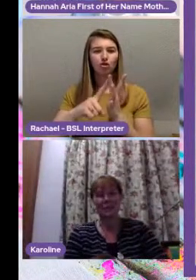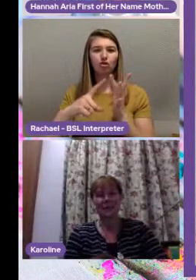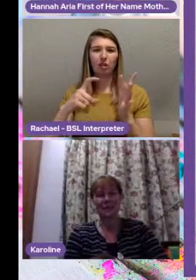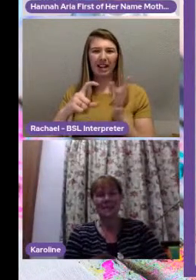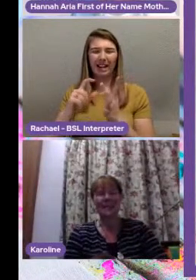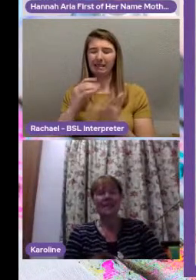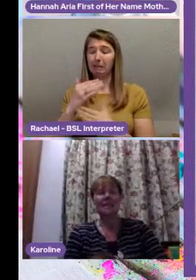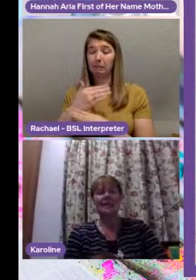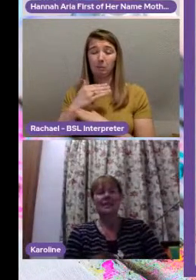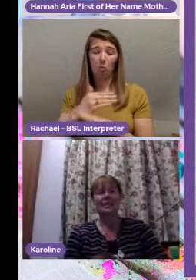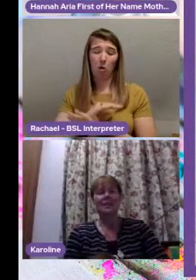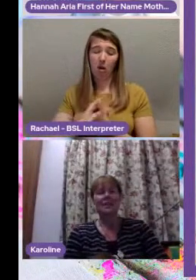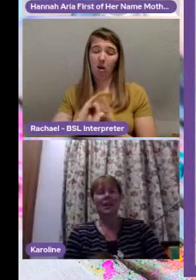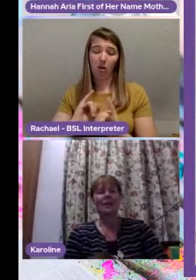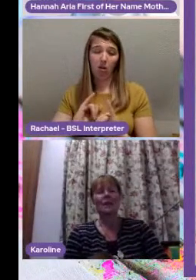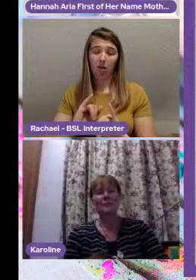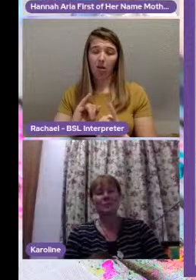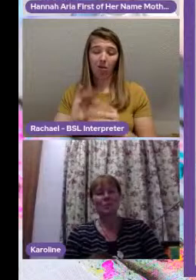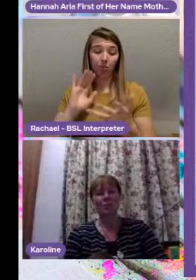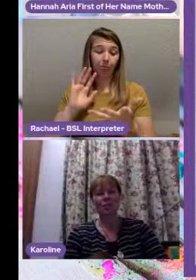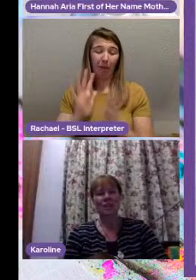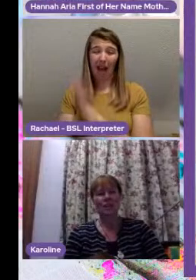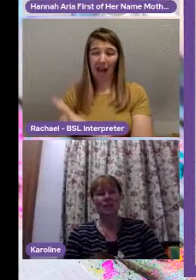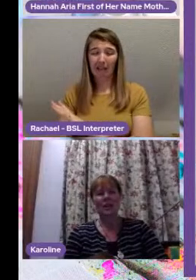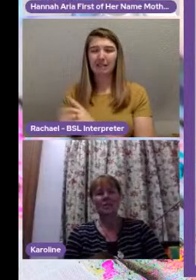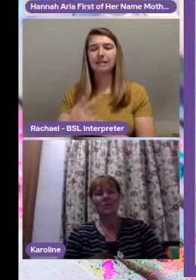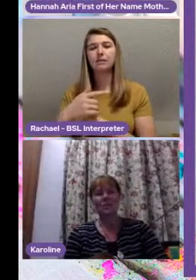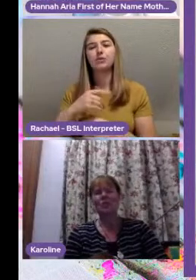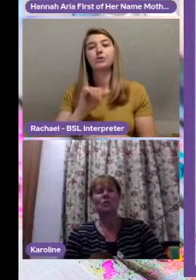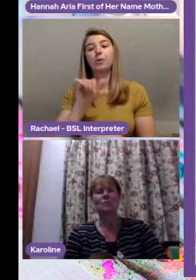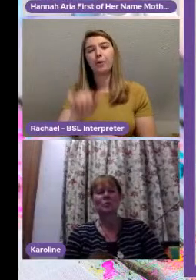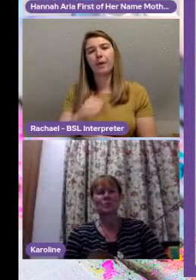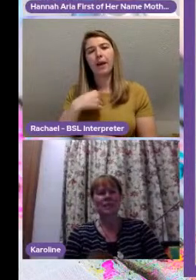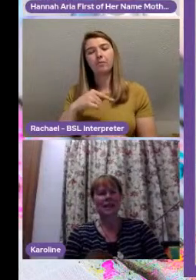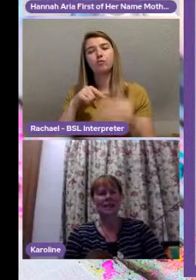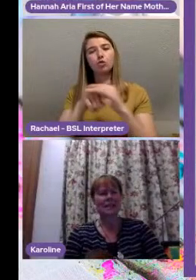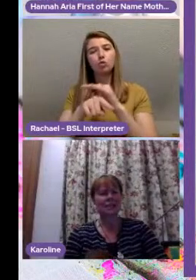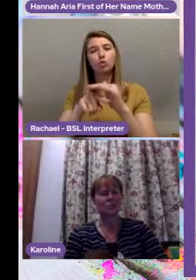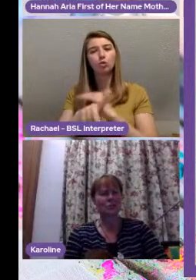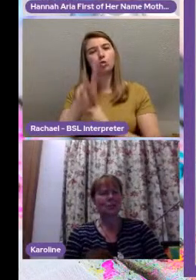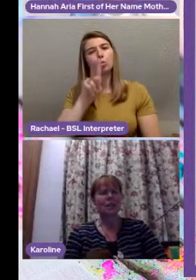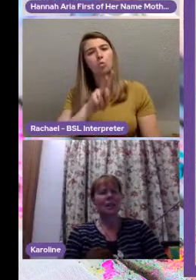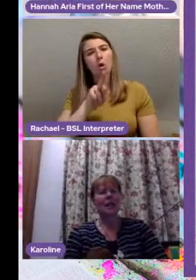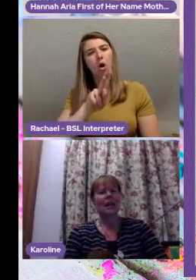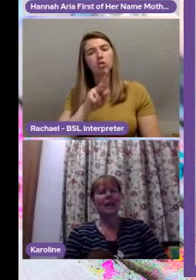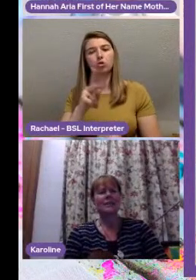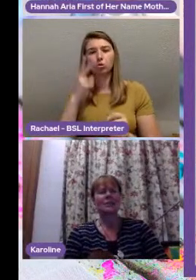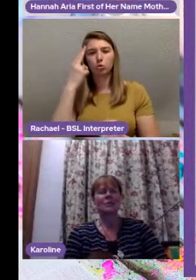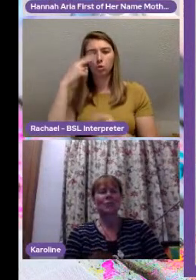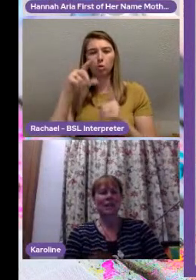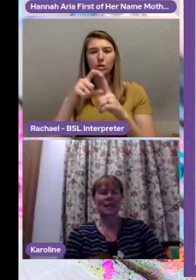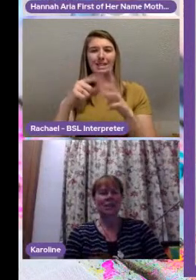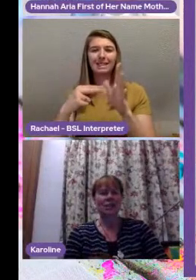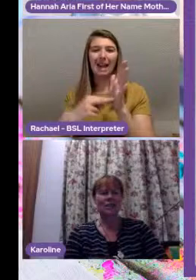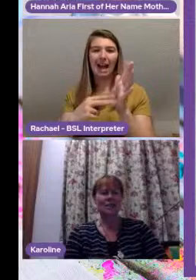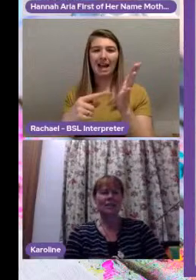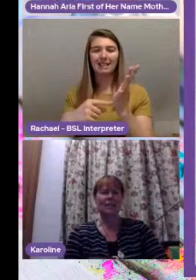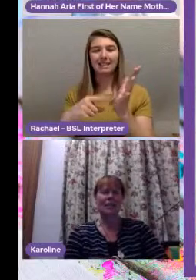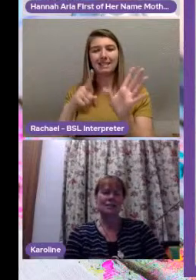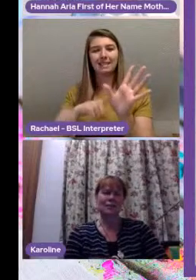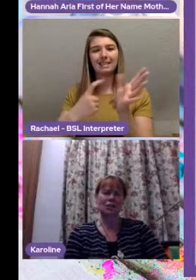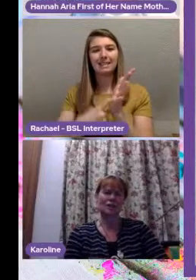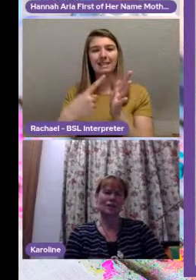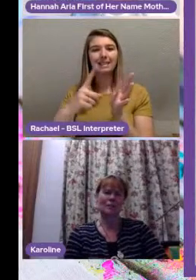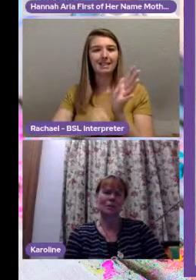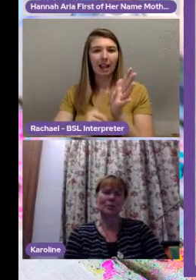making a big mess. So then I've been watching a guy on YouTube called Dan Tyrrell. And what he actually does